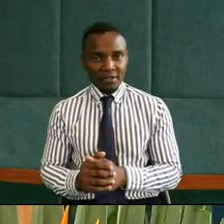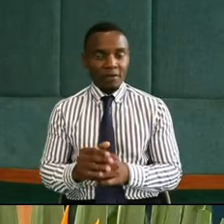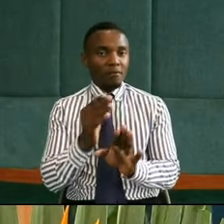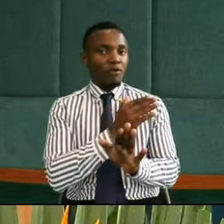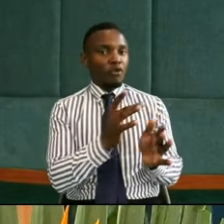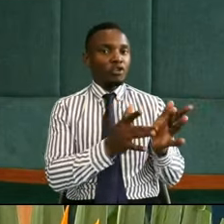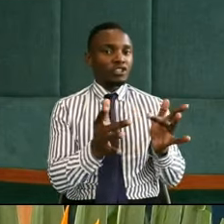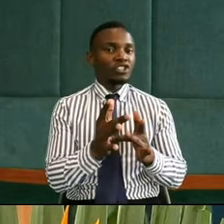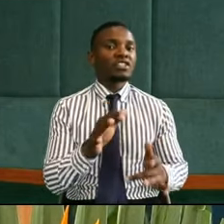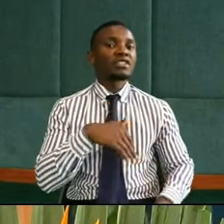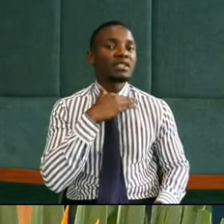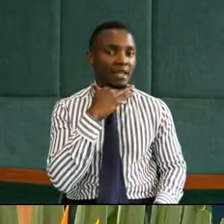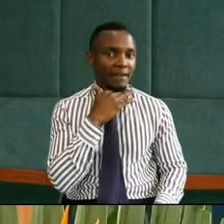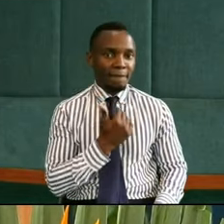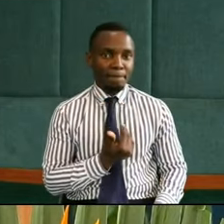death.